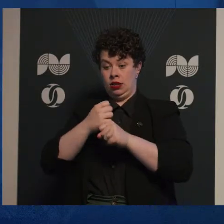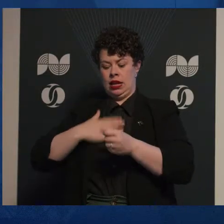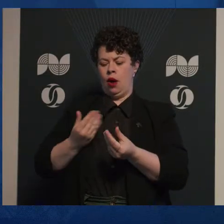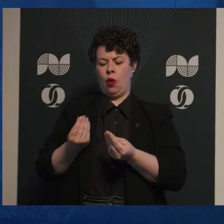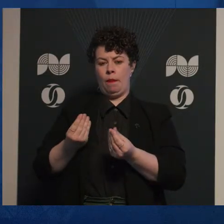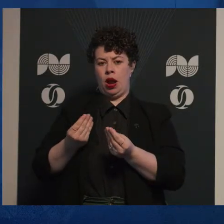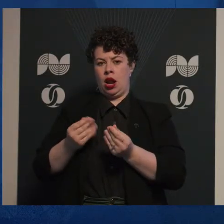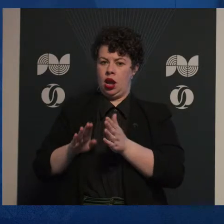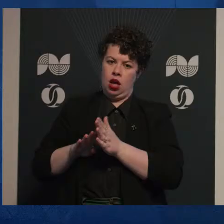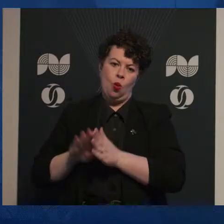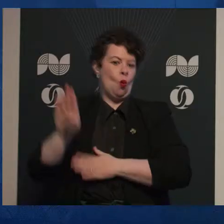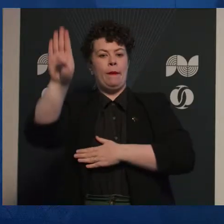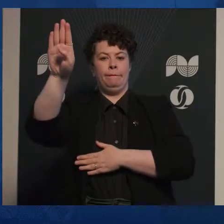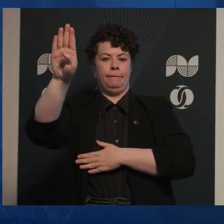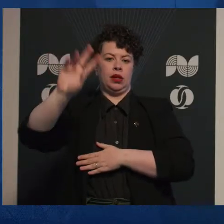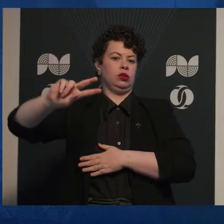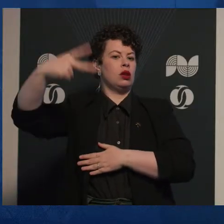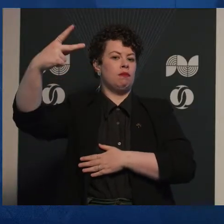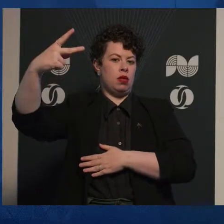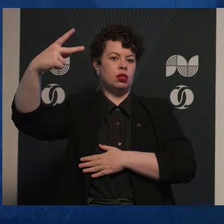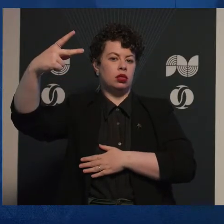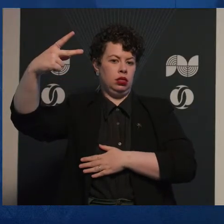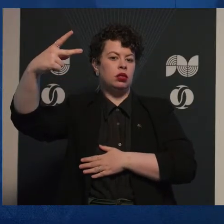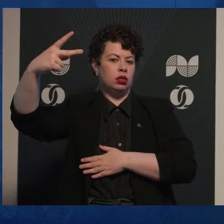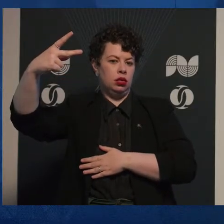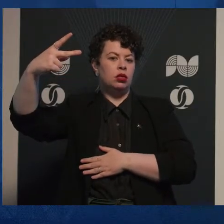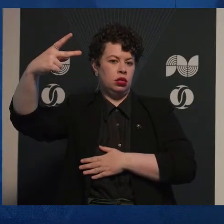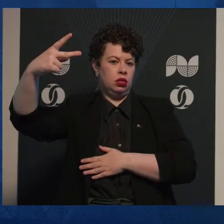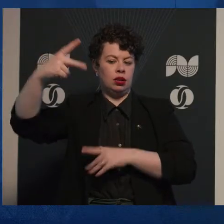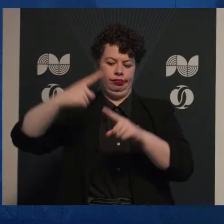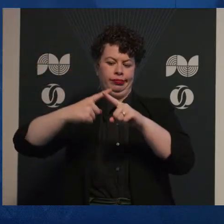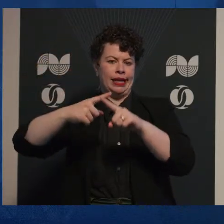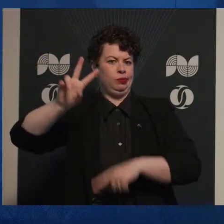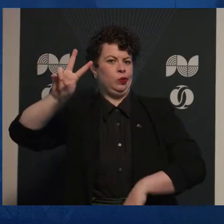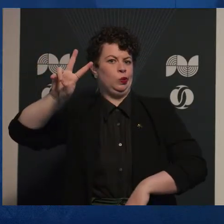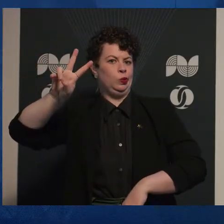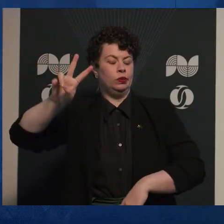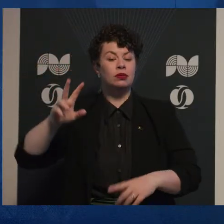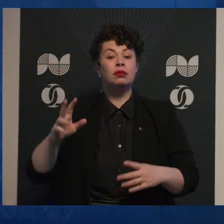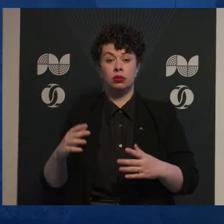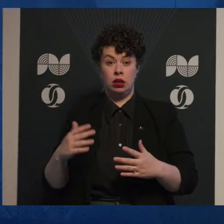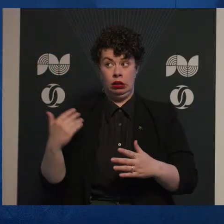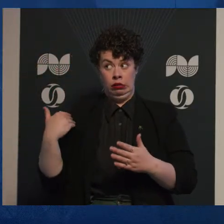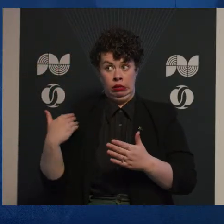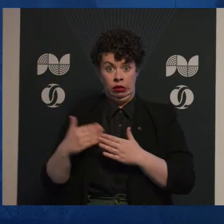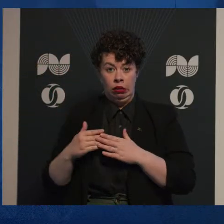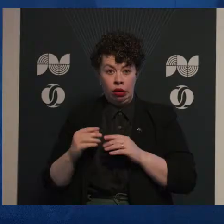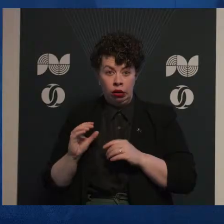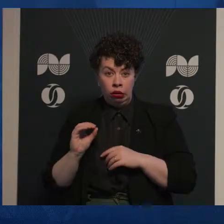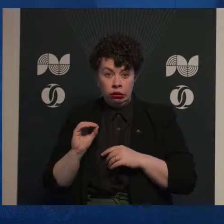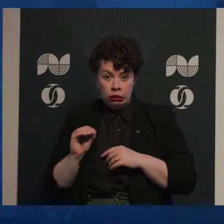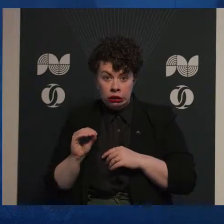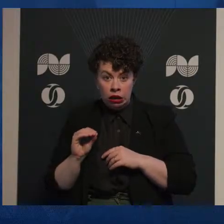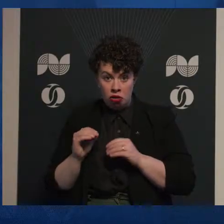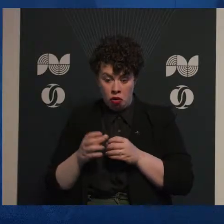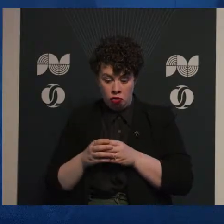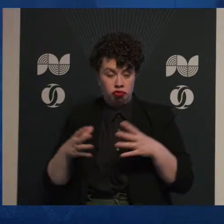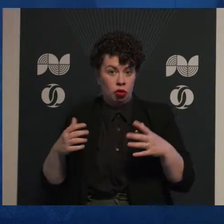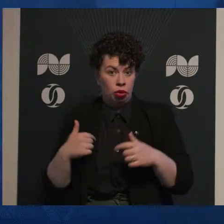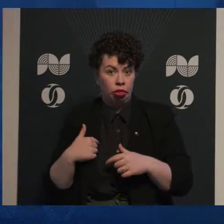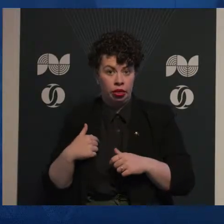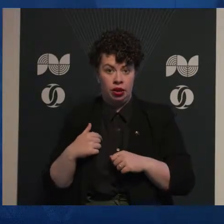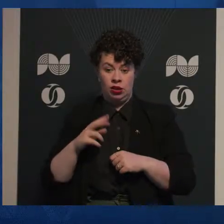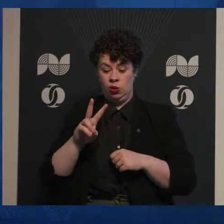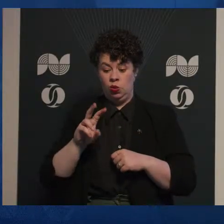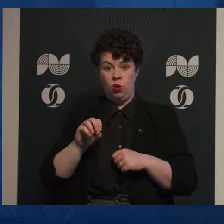jumping front of a very low economic growth and zero, basically, economic growth in